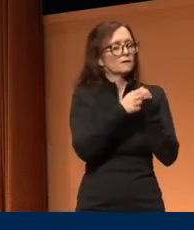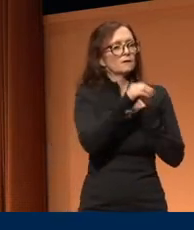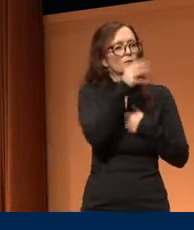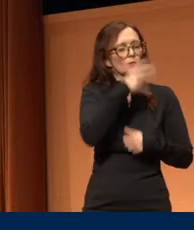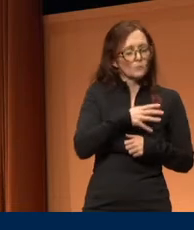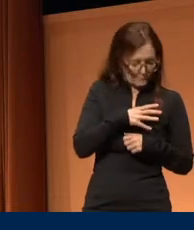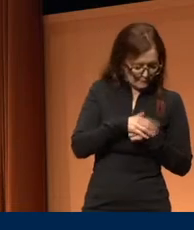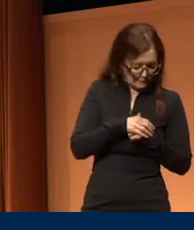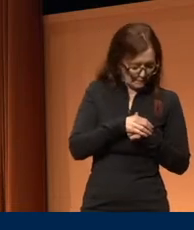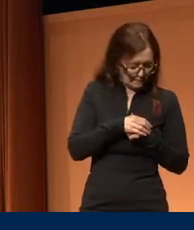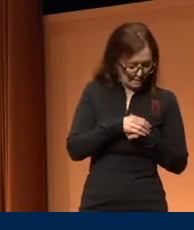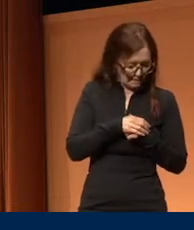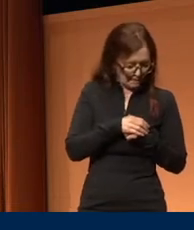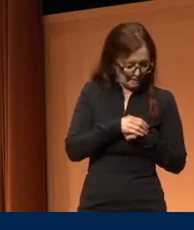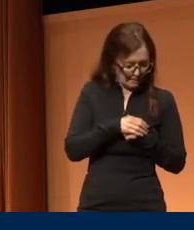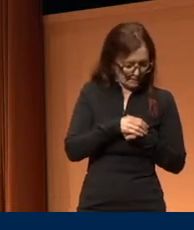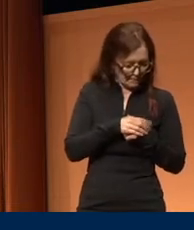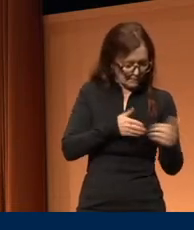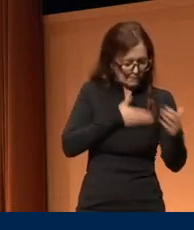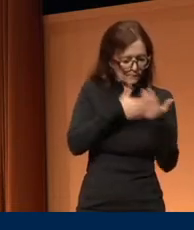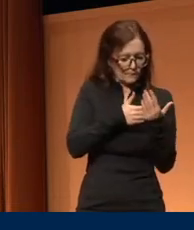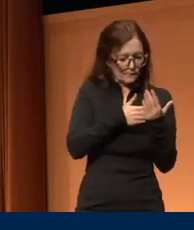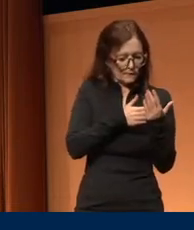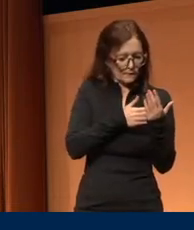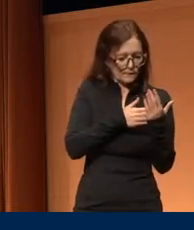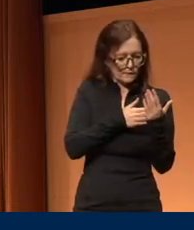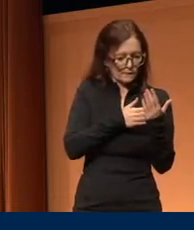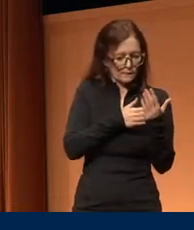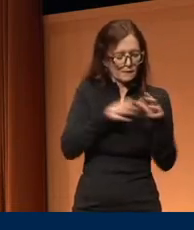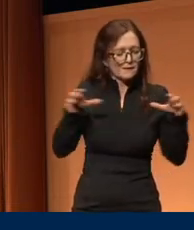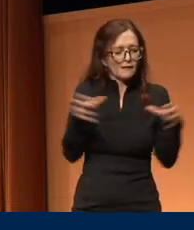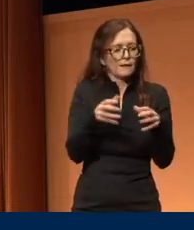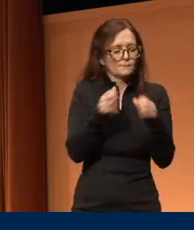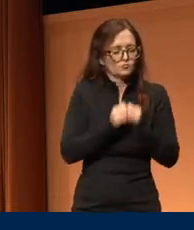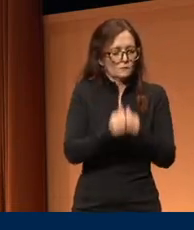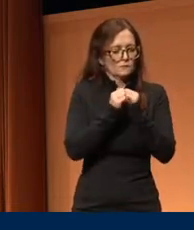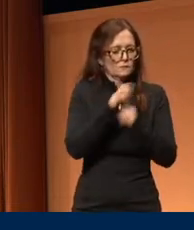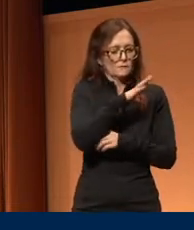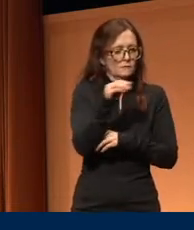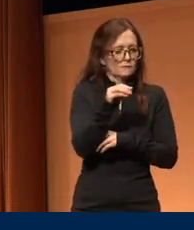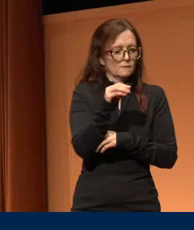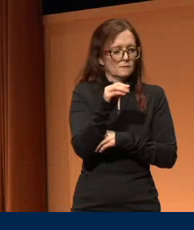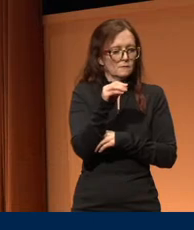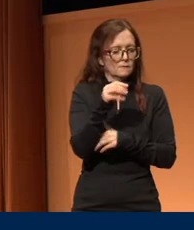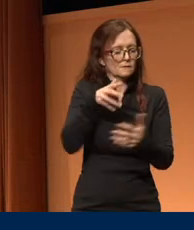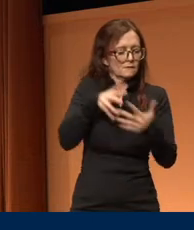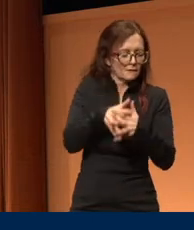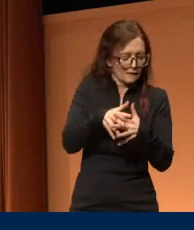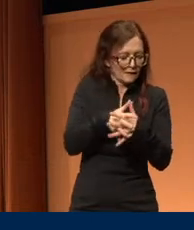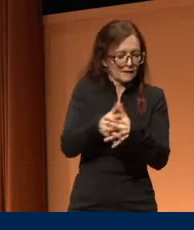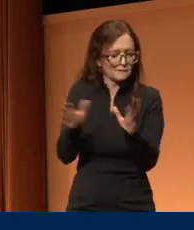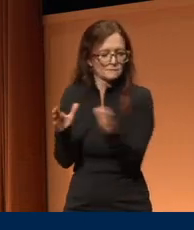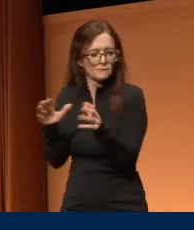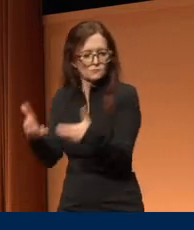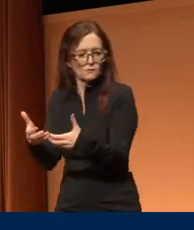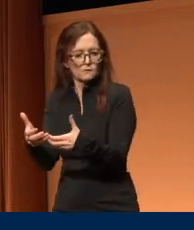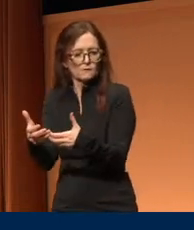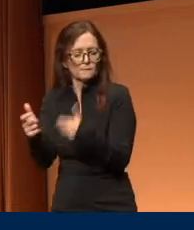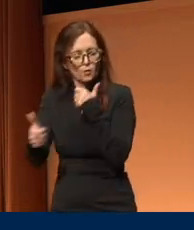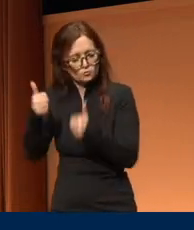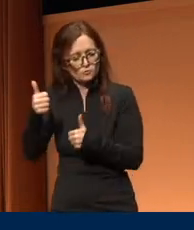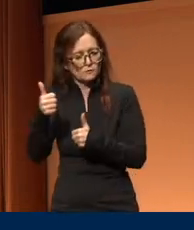winning against the initial logic of collaboration and had entrenched minority and majority opinion groups